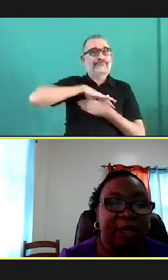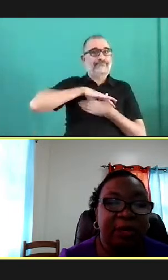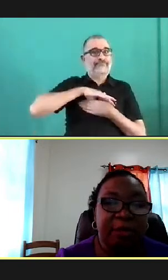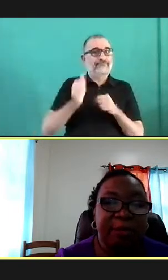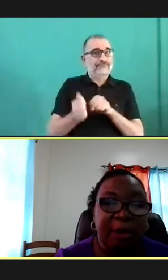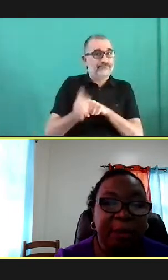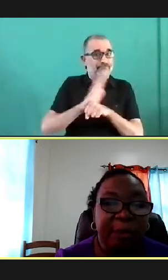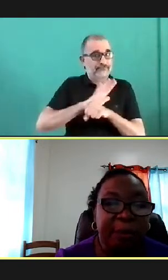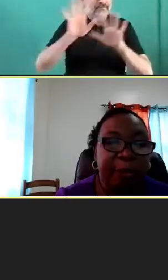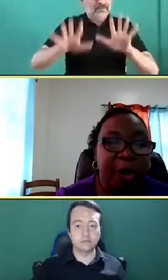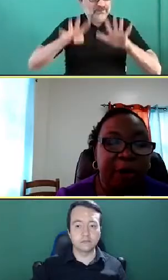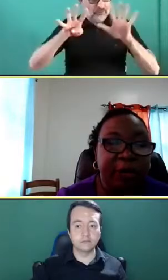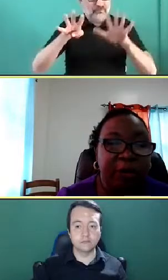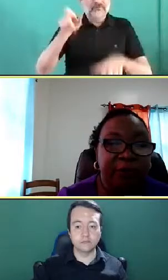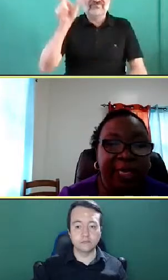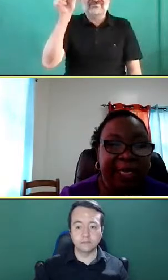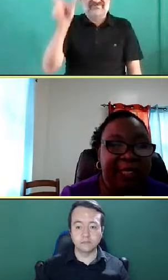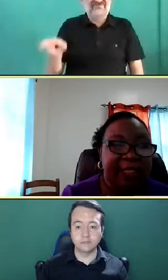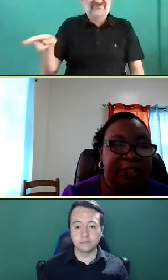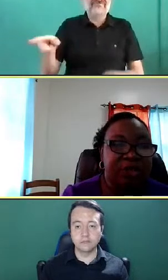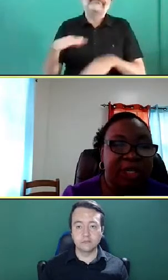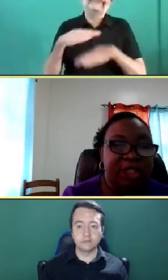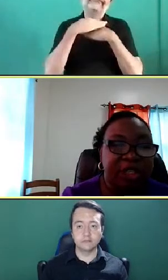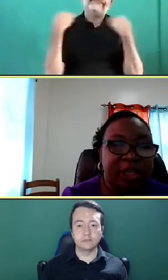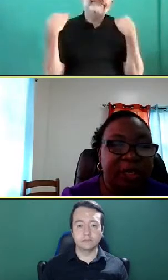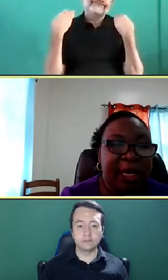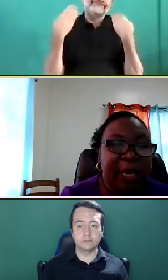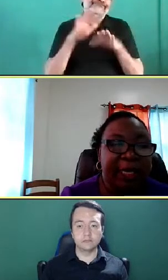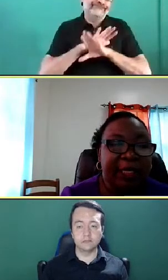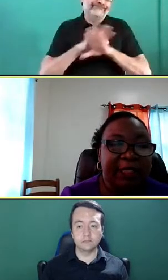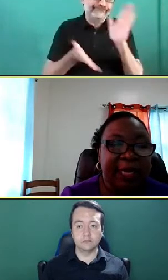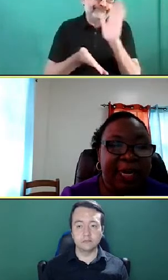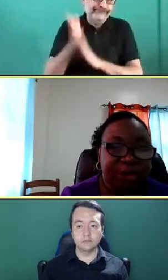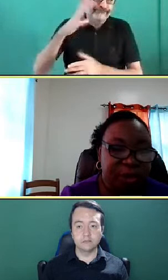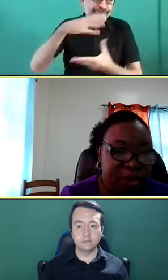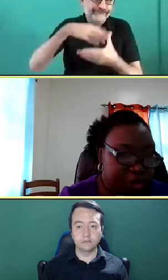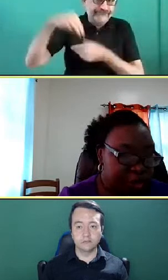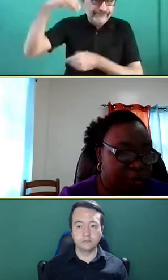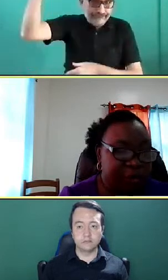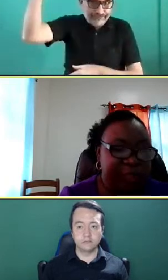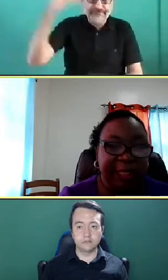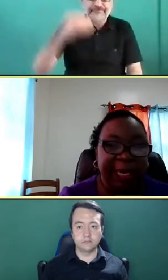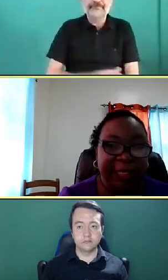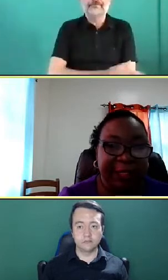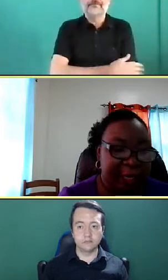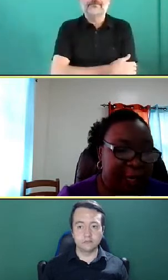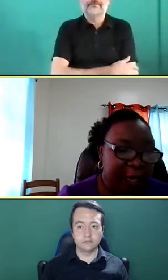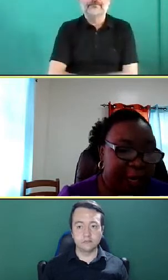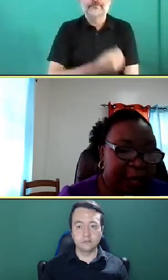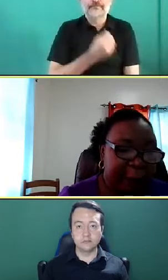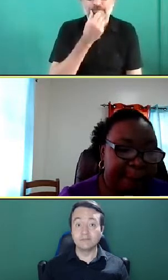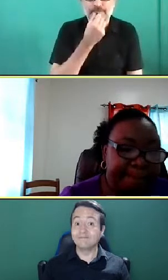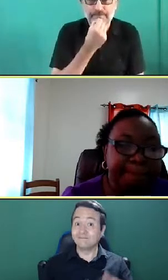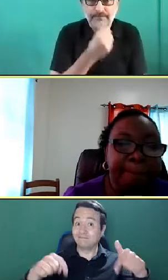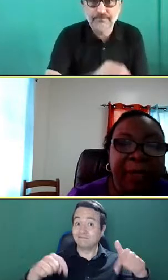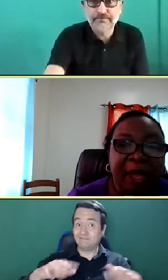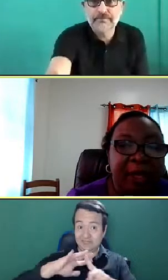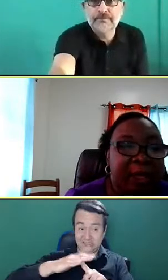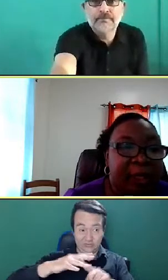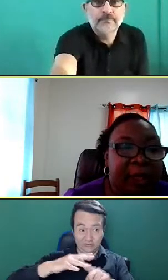So this is our current COVID-19 situation, and this dashboard shows that